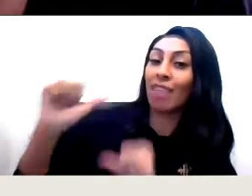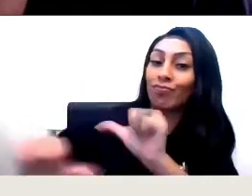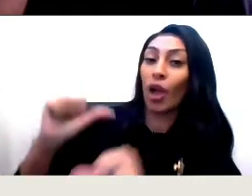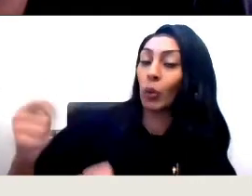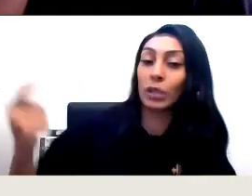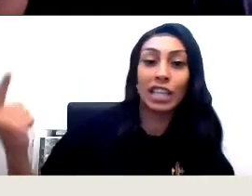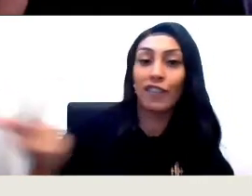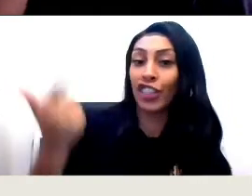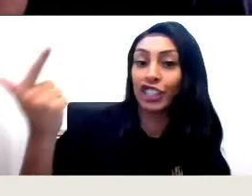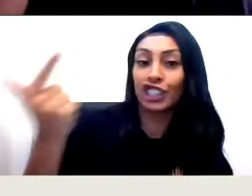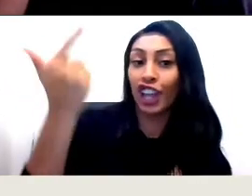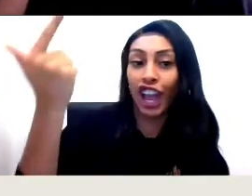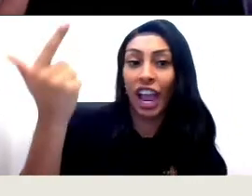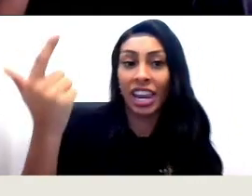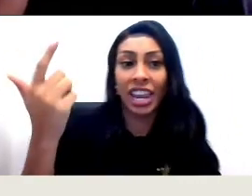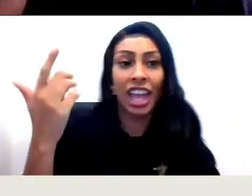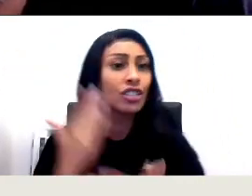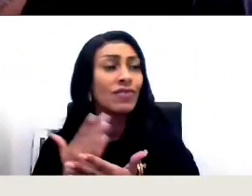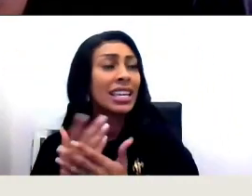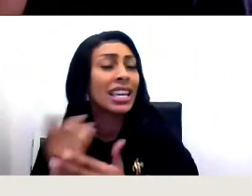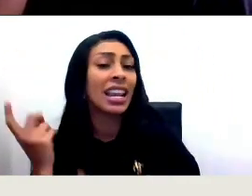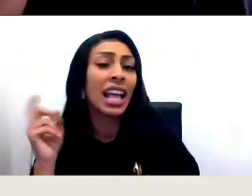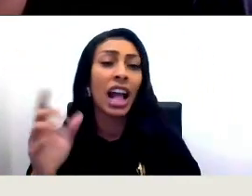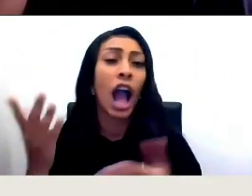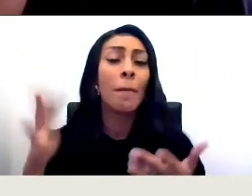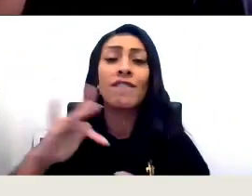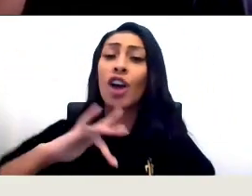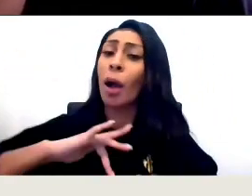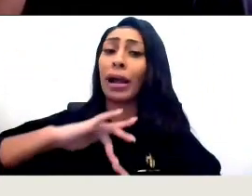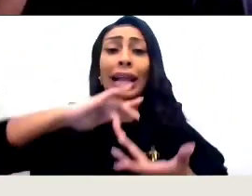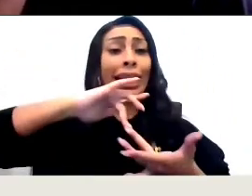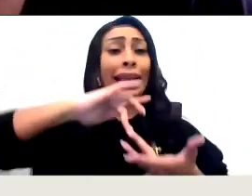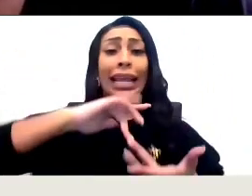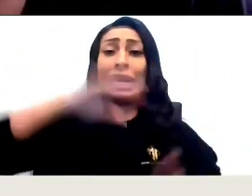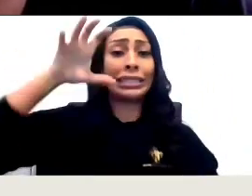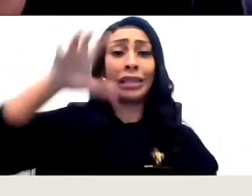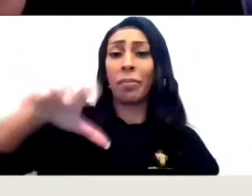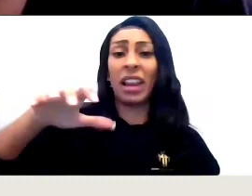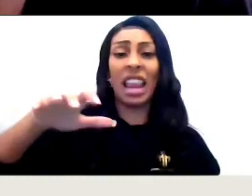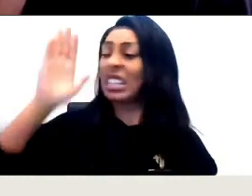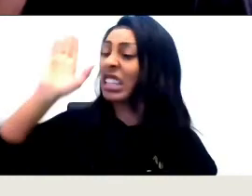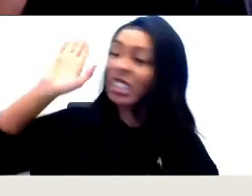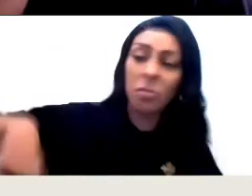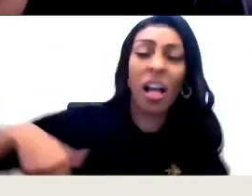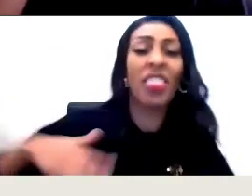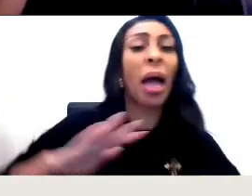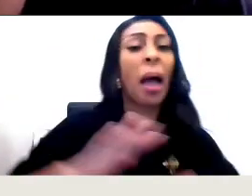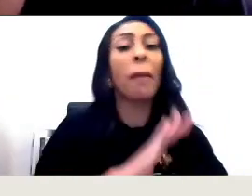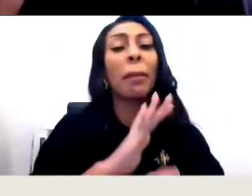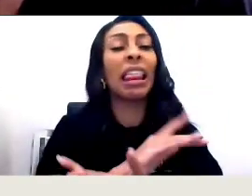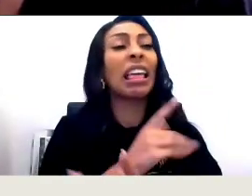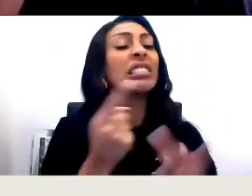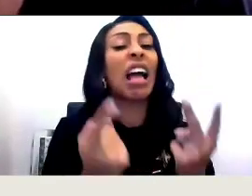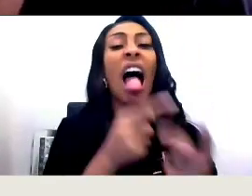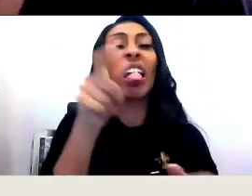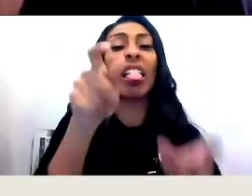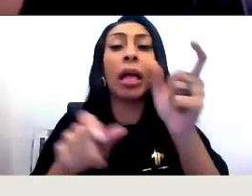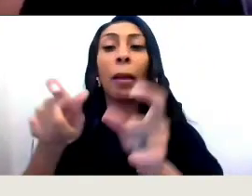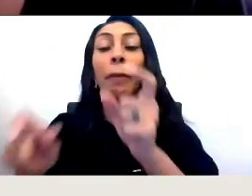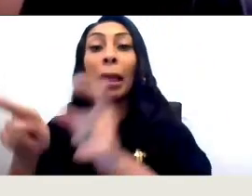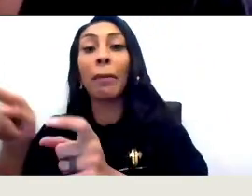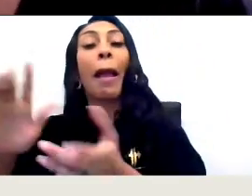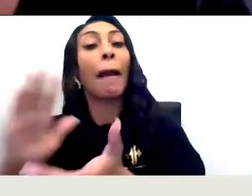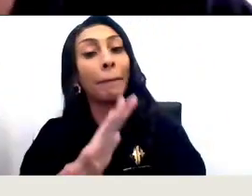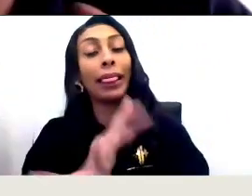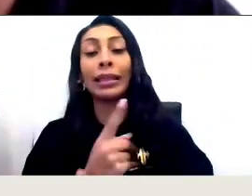Because it comes really from an innocent place, and it's not about pleasing the other person, it's about pleasing themselves. And so